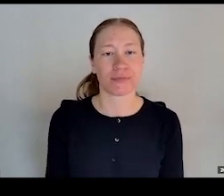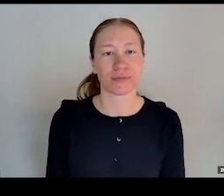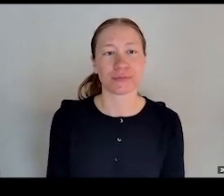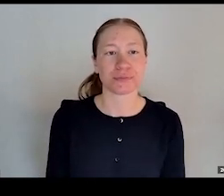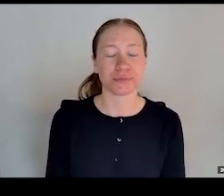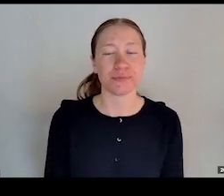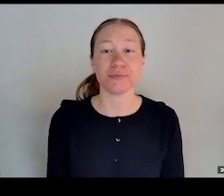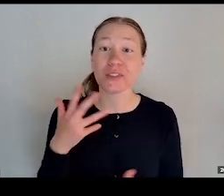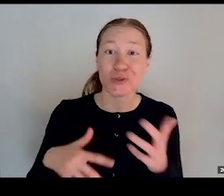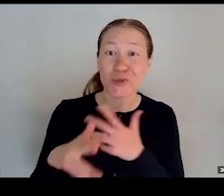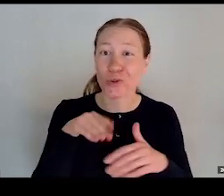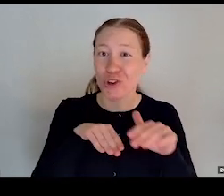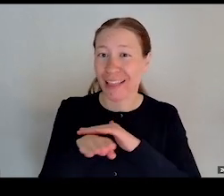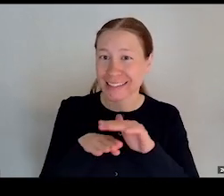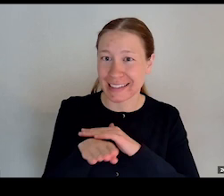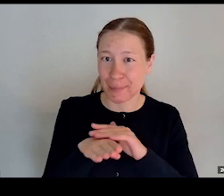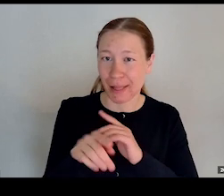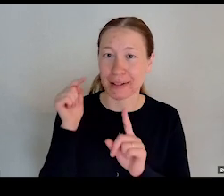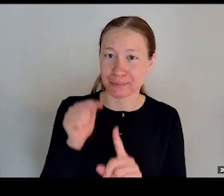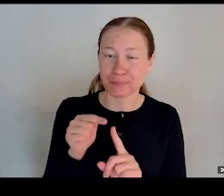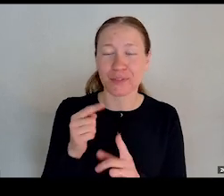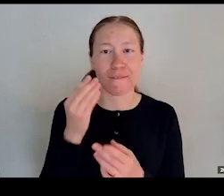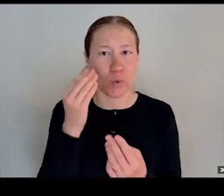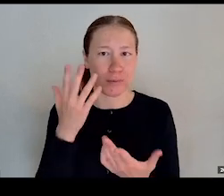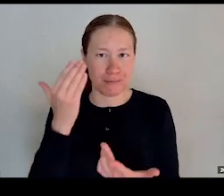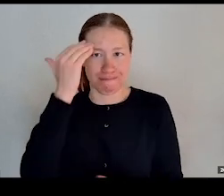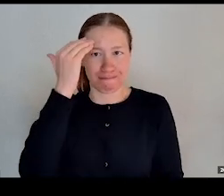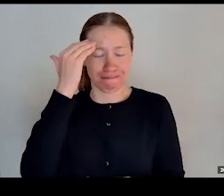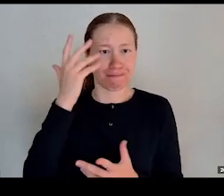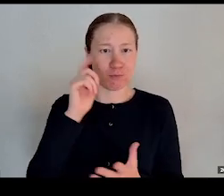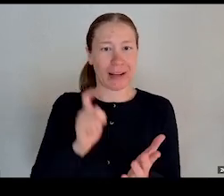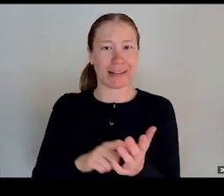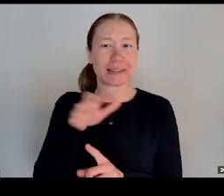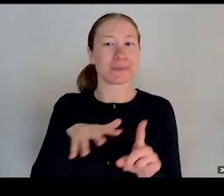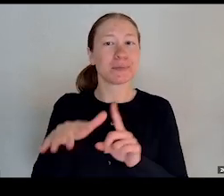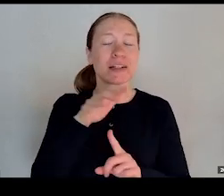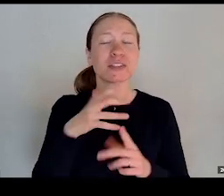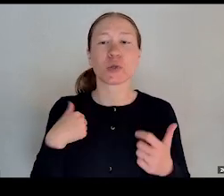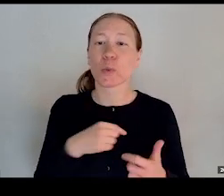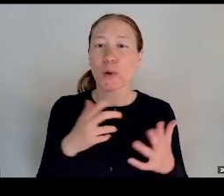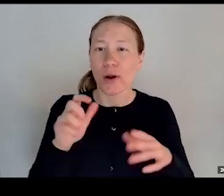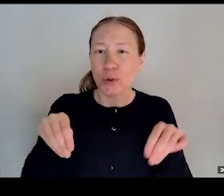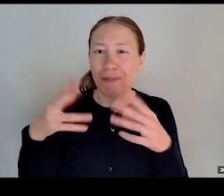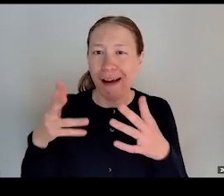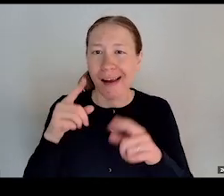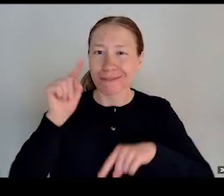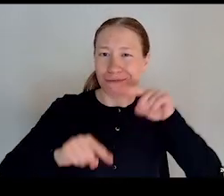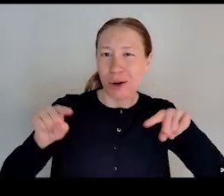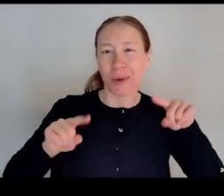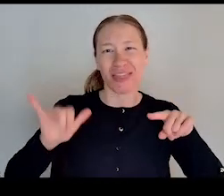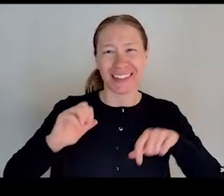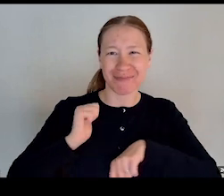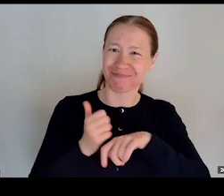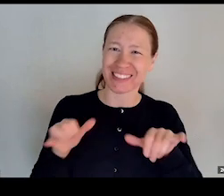And then these social accessibility and informed spaces. We want to provide variability as a standard. This